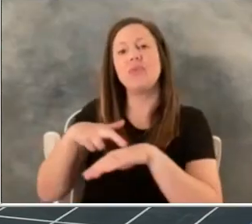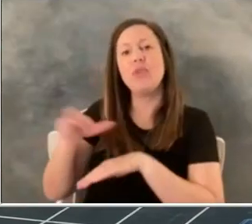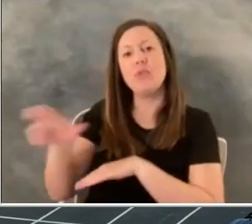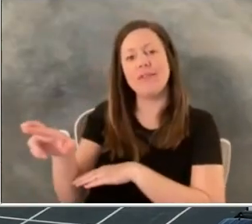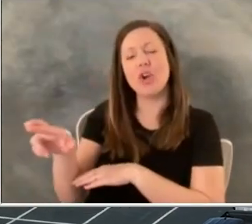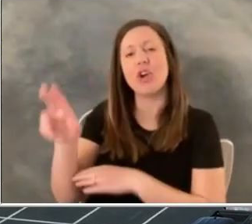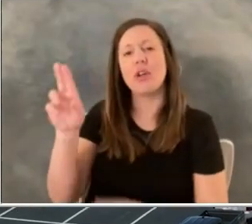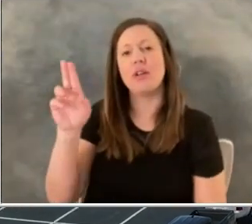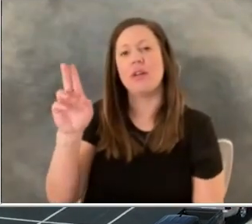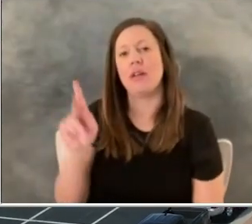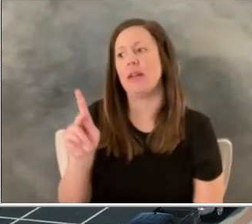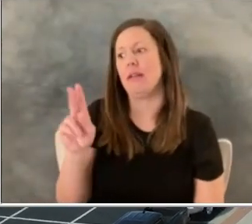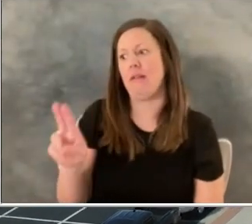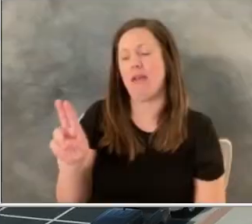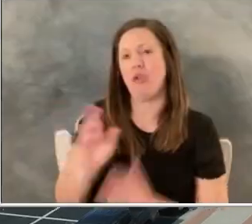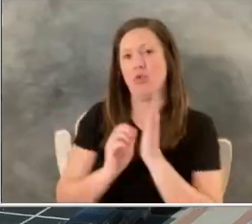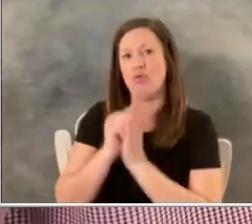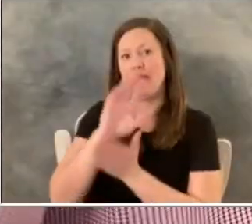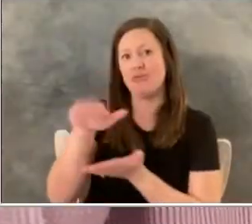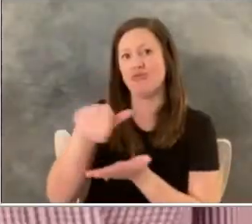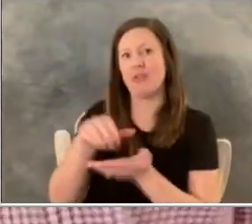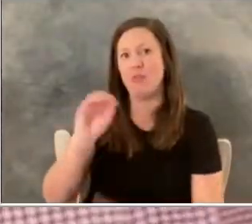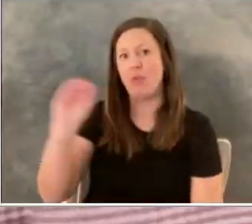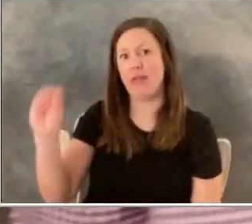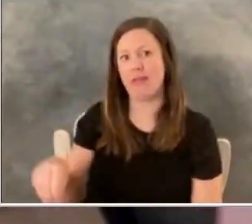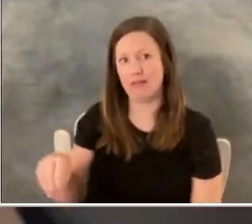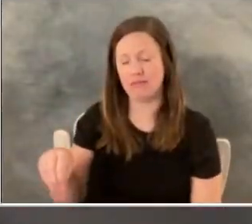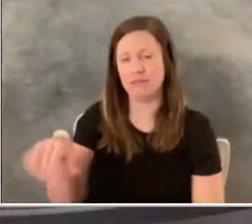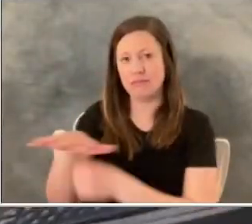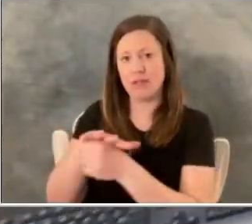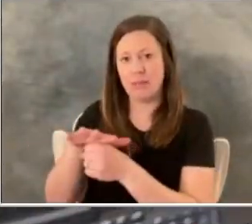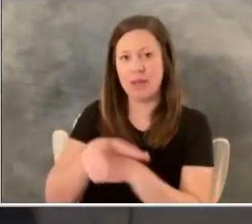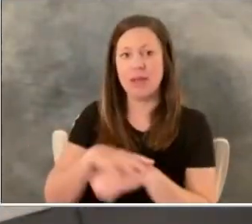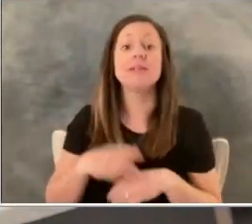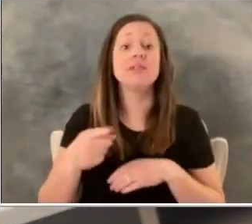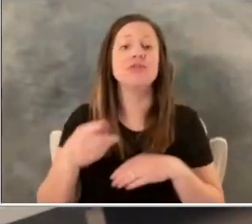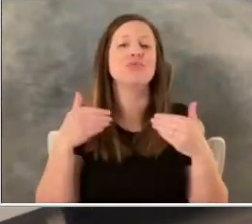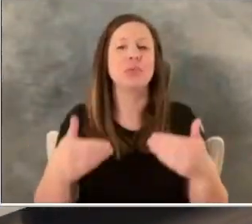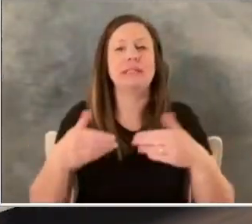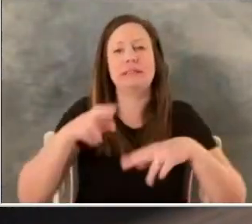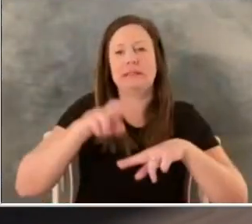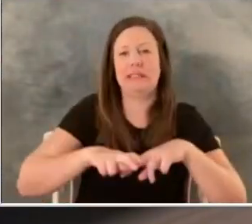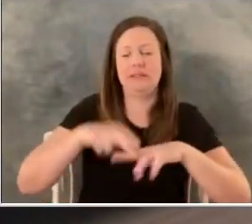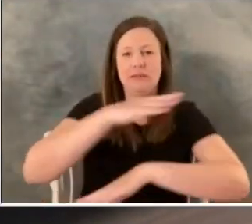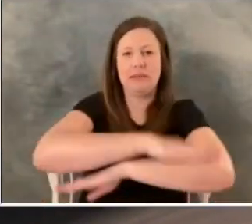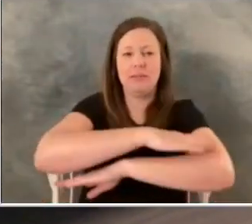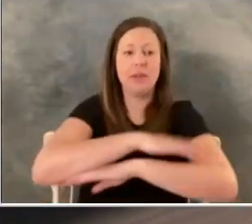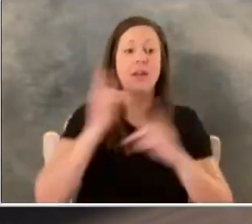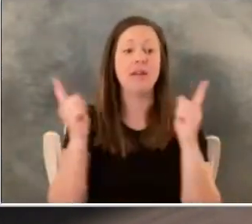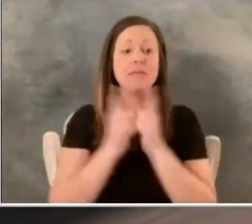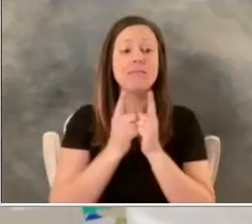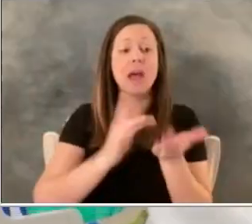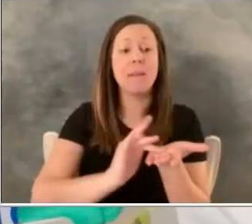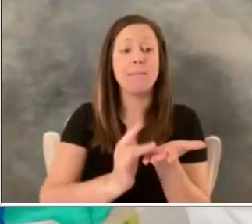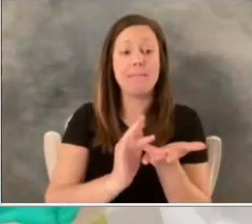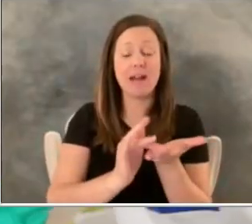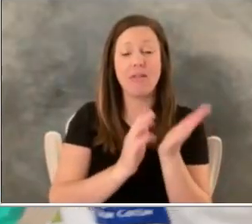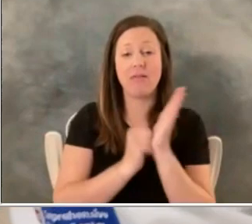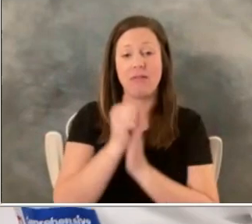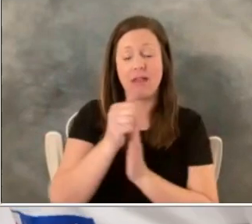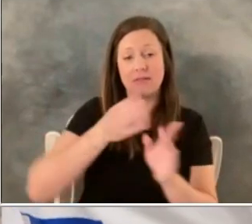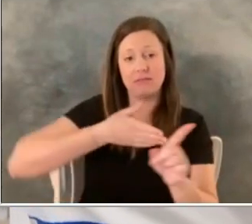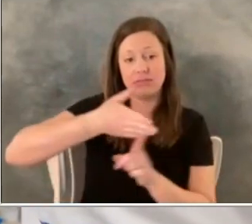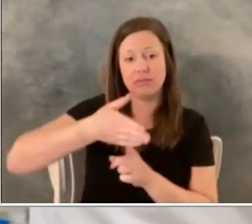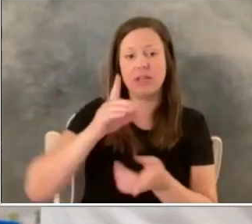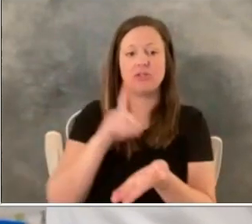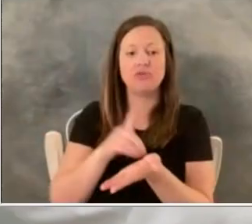Kansas Cancer Center Olathe campus. I'll just have you on the end of the table here. There he met medical oncologist Dr. Corum and